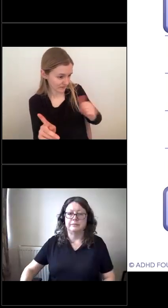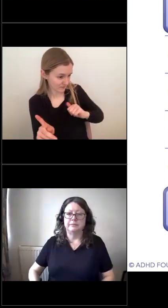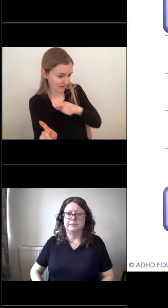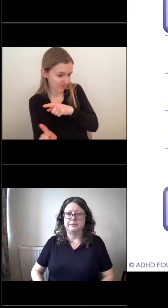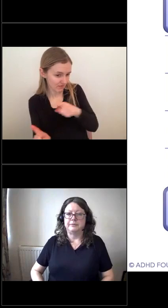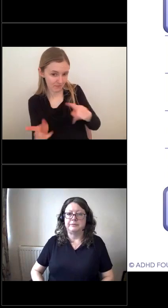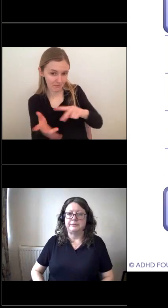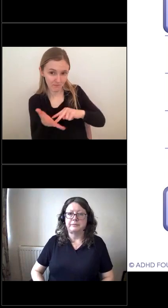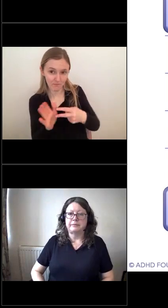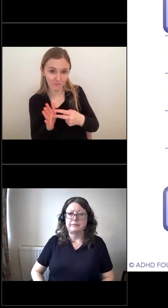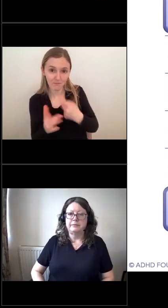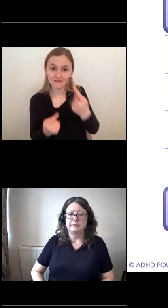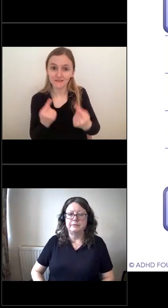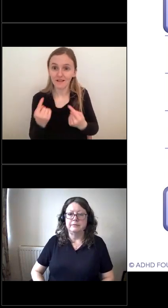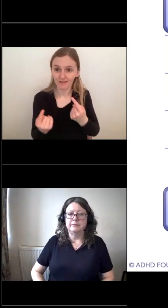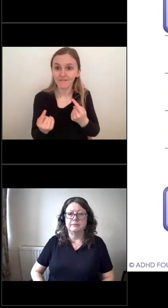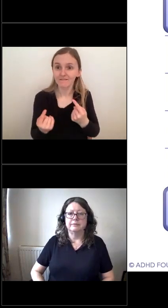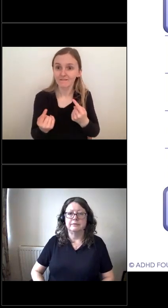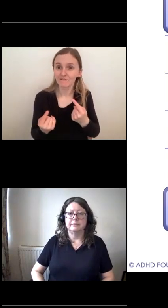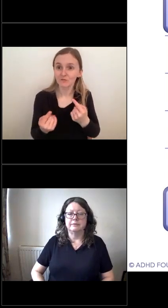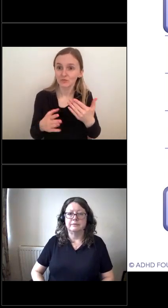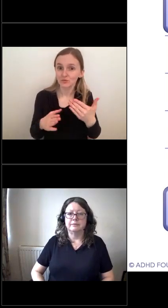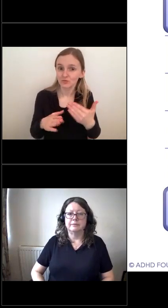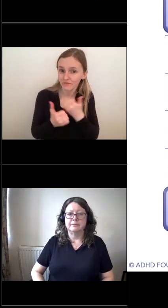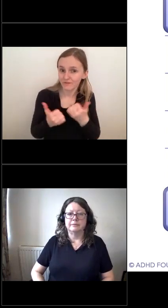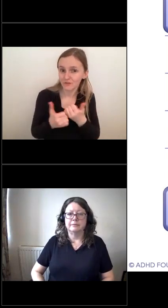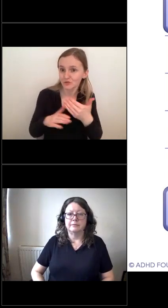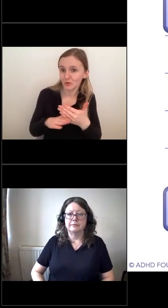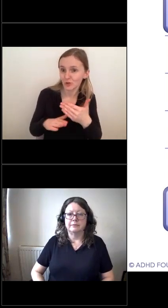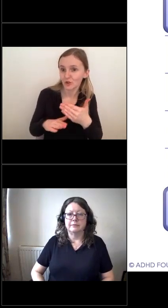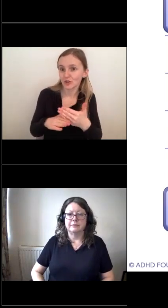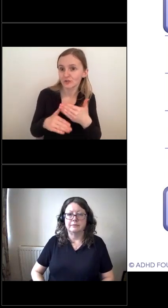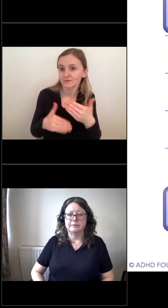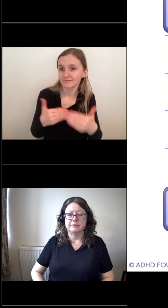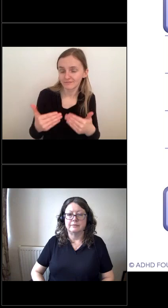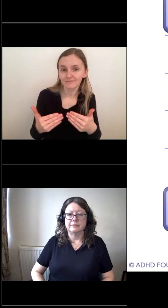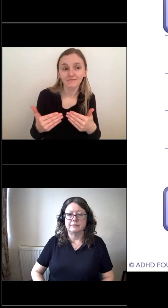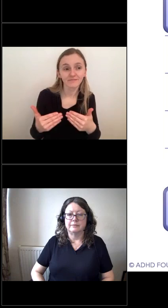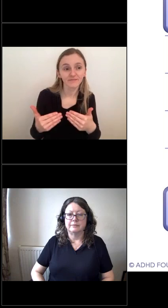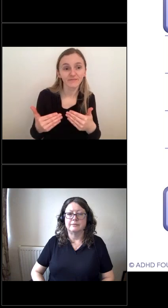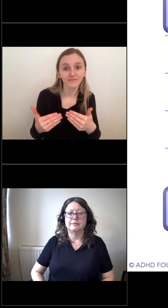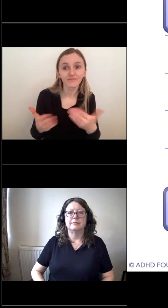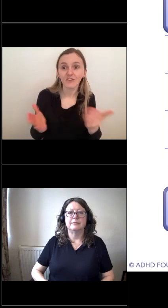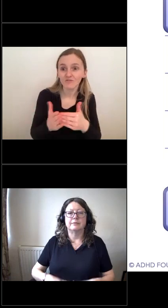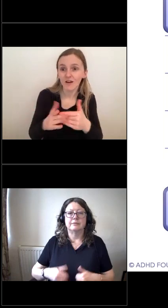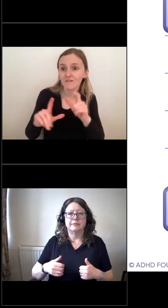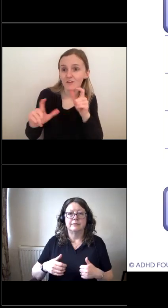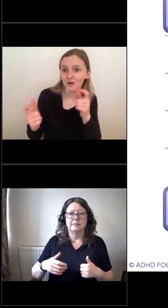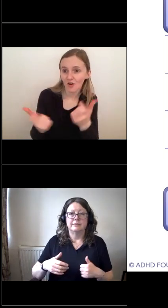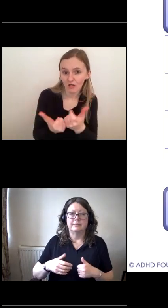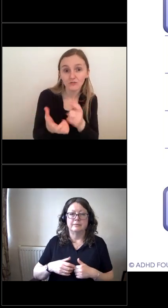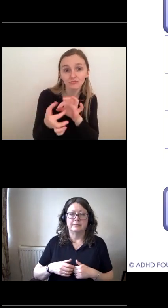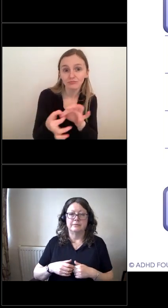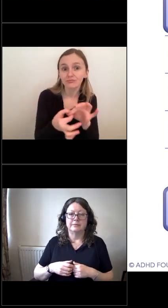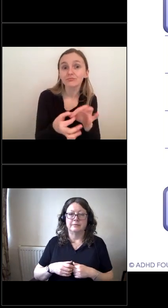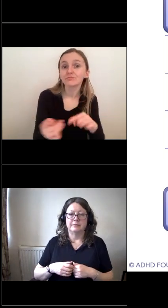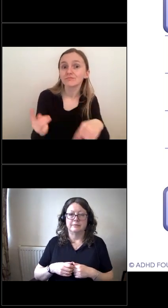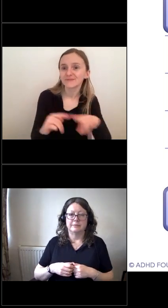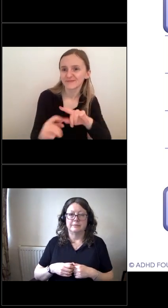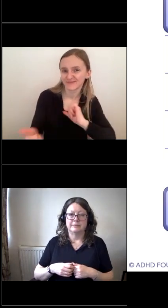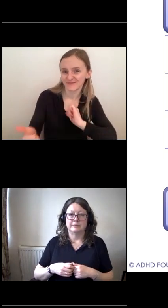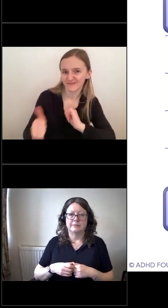themselves to complete pieces of work, to be able to get to college, to be able to engage with